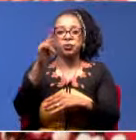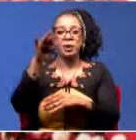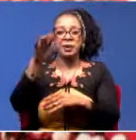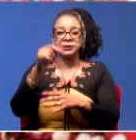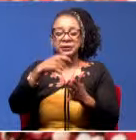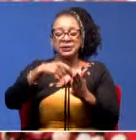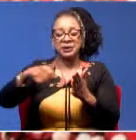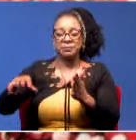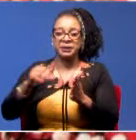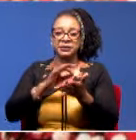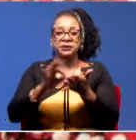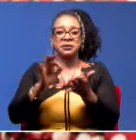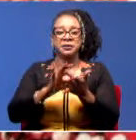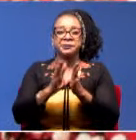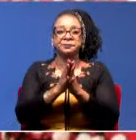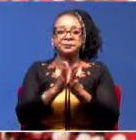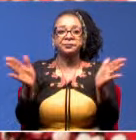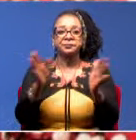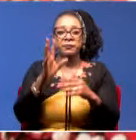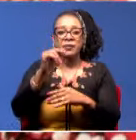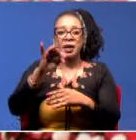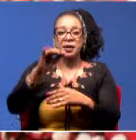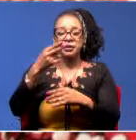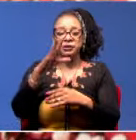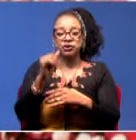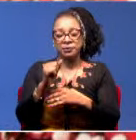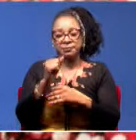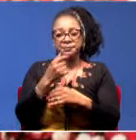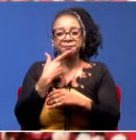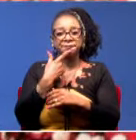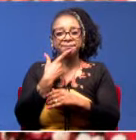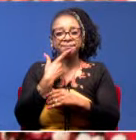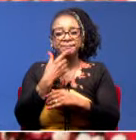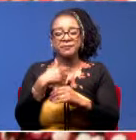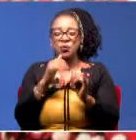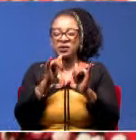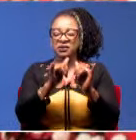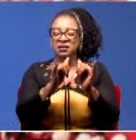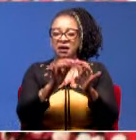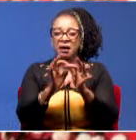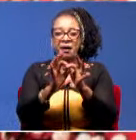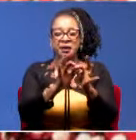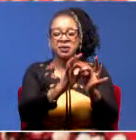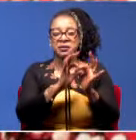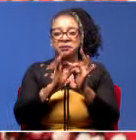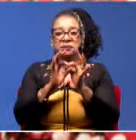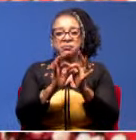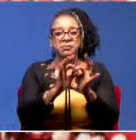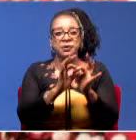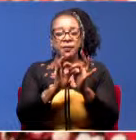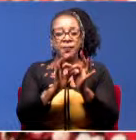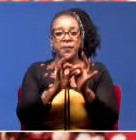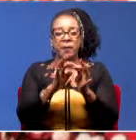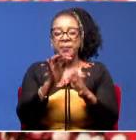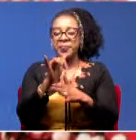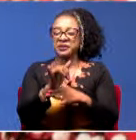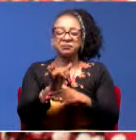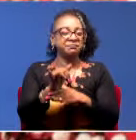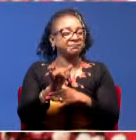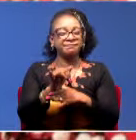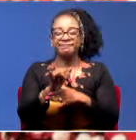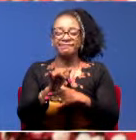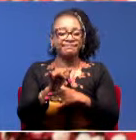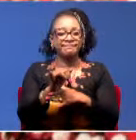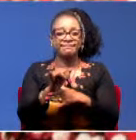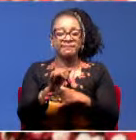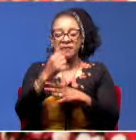Kenya Secretary General Asha Bashir, "Our stay in Azimio la Umoja One Kenya Coalition is not tenable